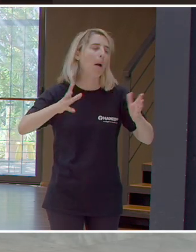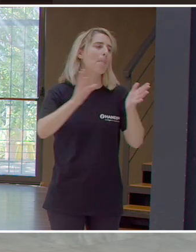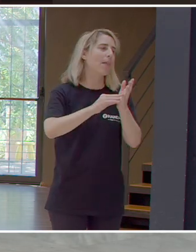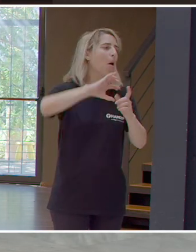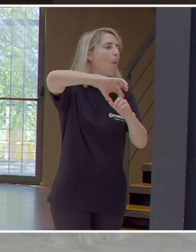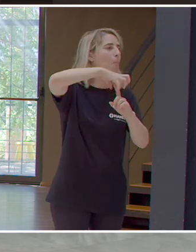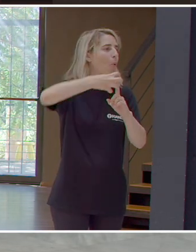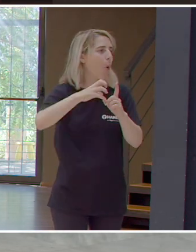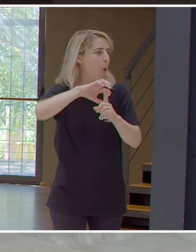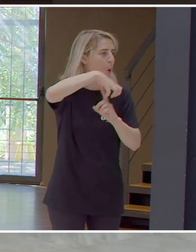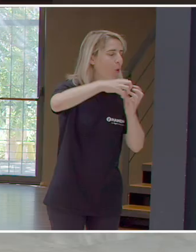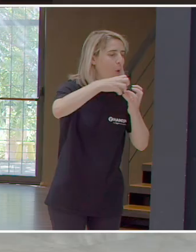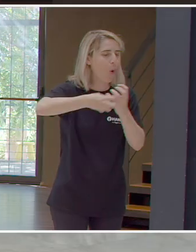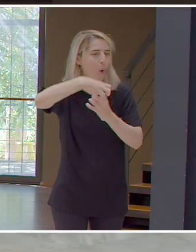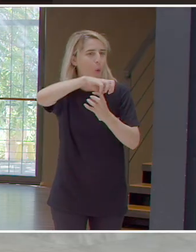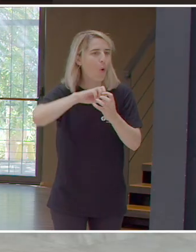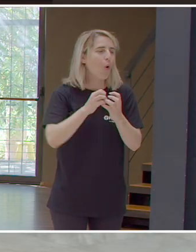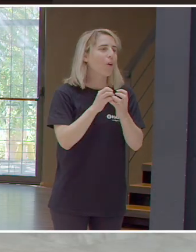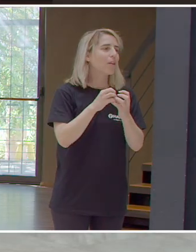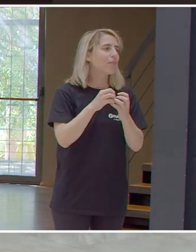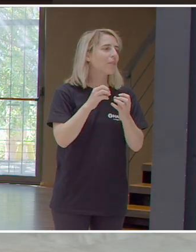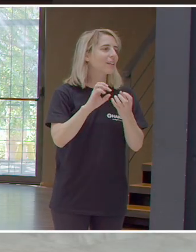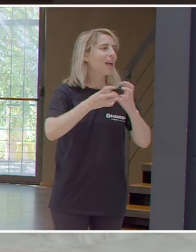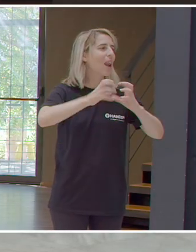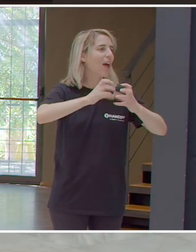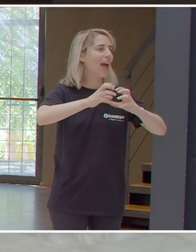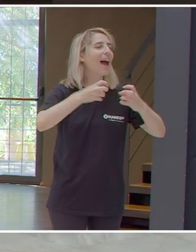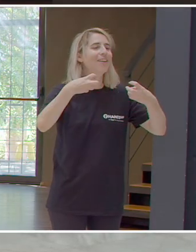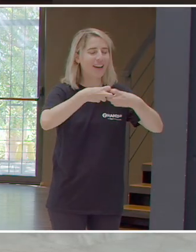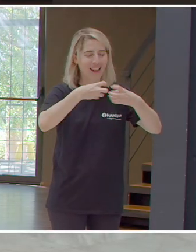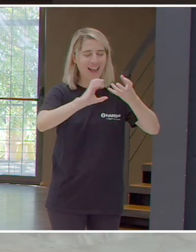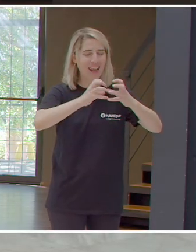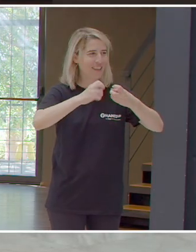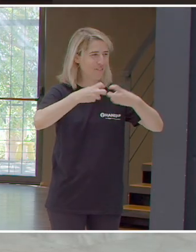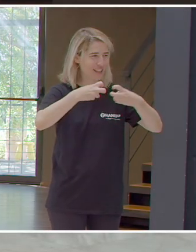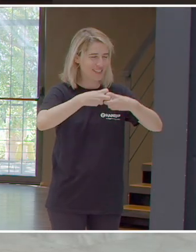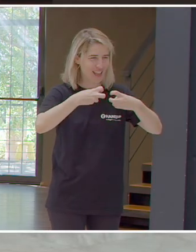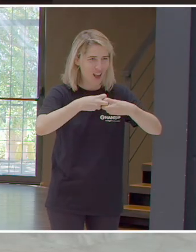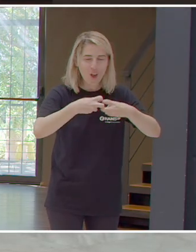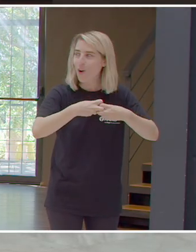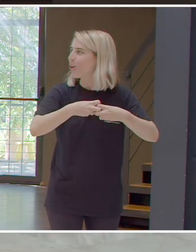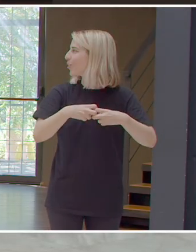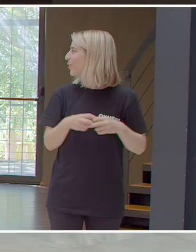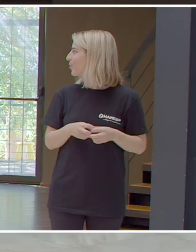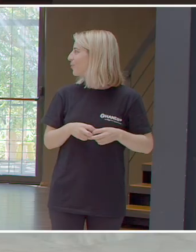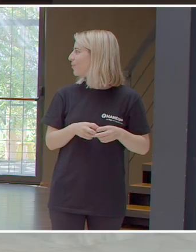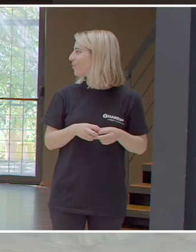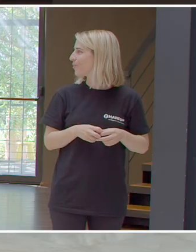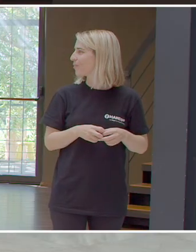Broccoli, kale, Brussels sprouts, like all the small things that almost look like a polyp if you ask